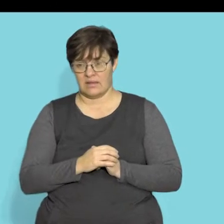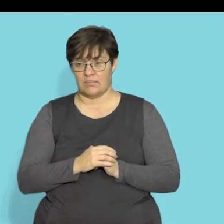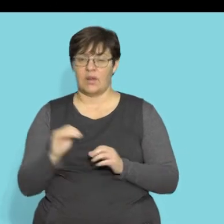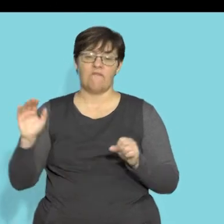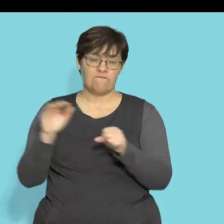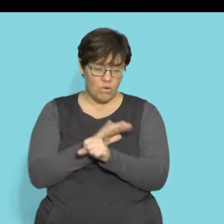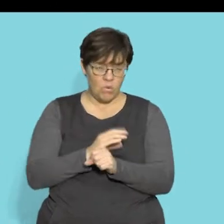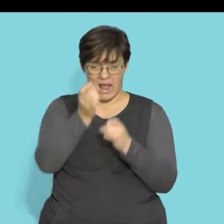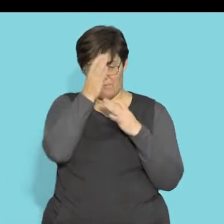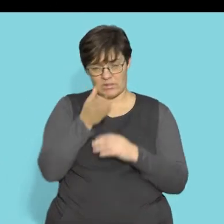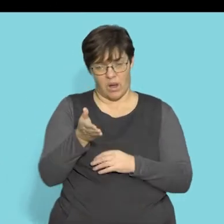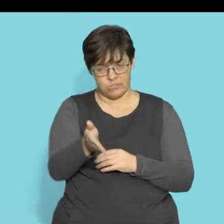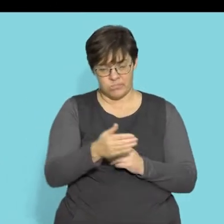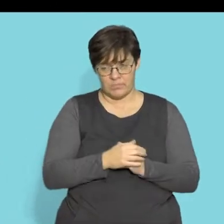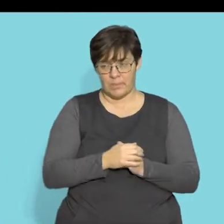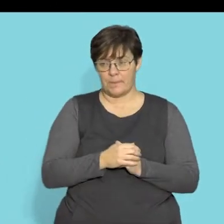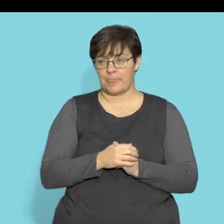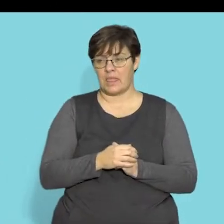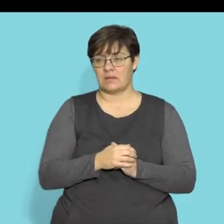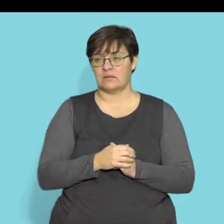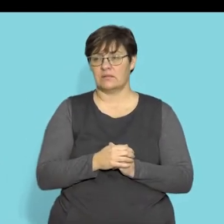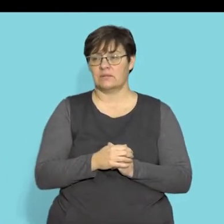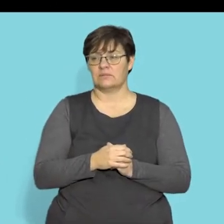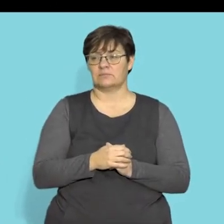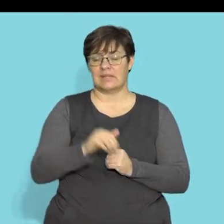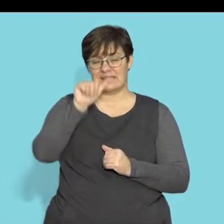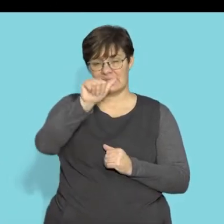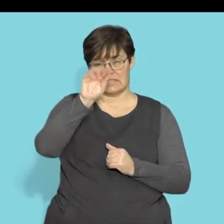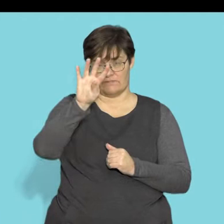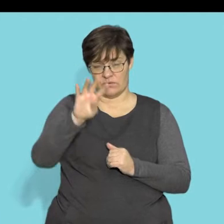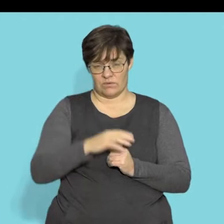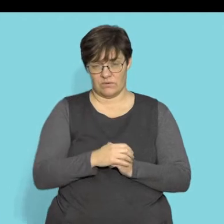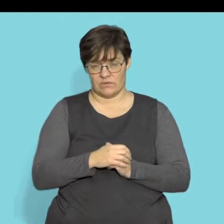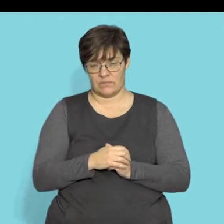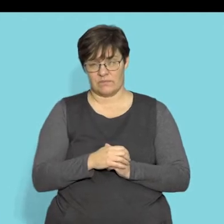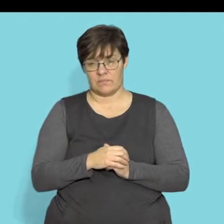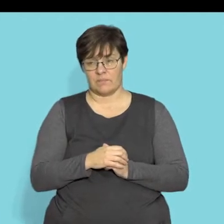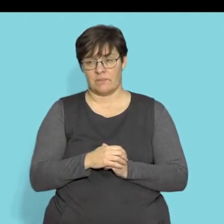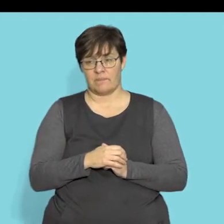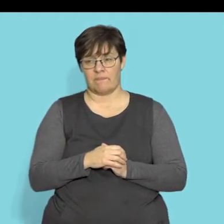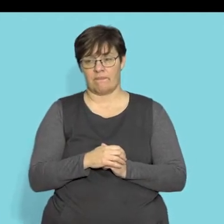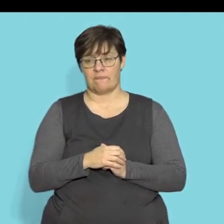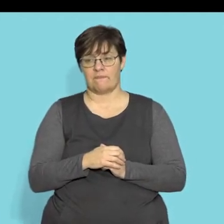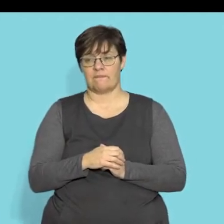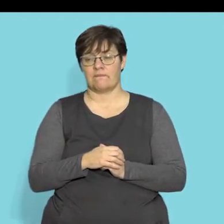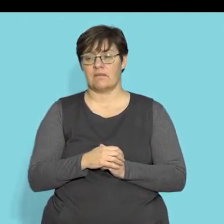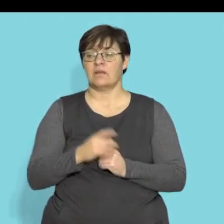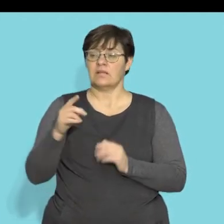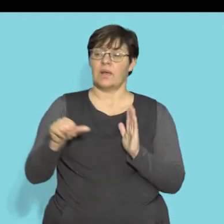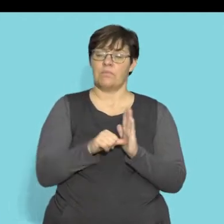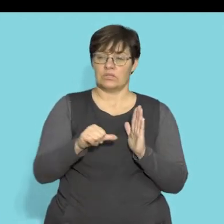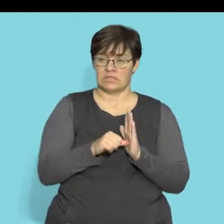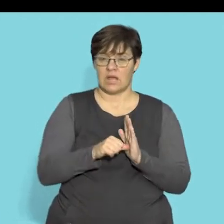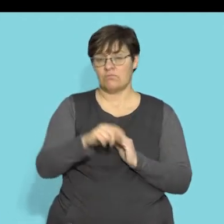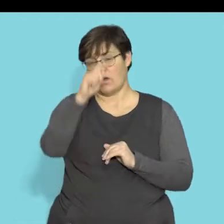having a full set of information. So this horse has a diploid set of 64 chromosomes. It's